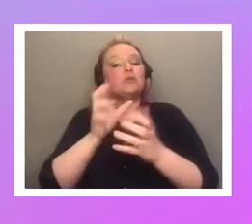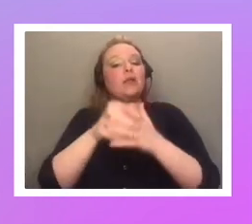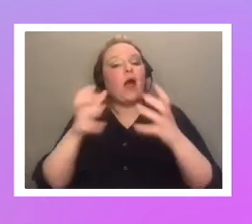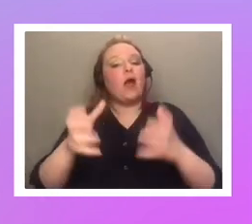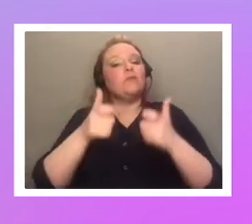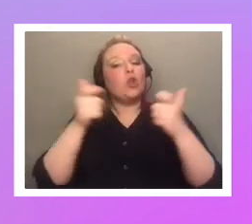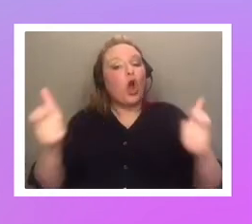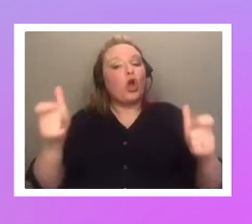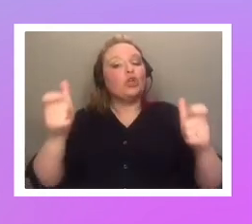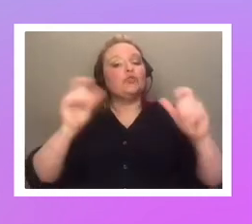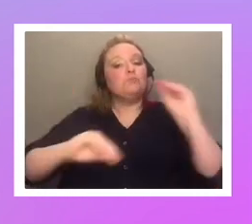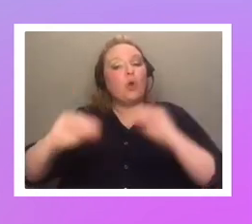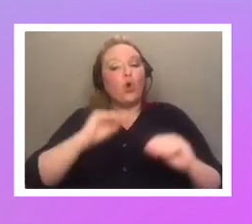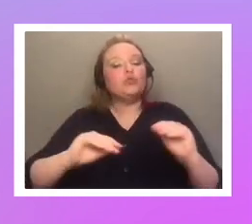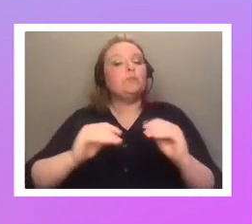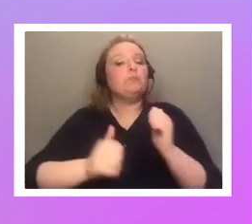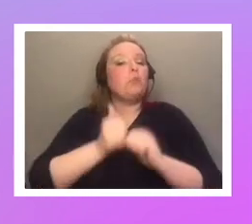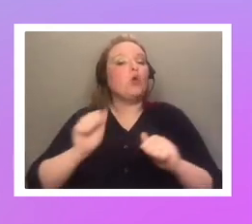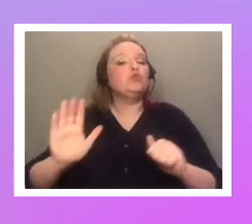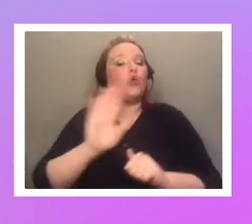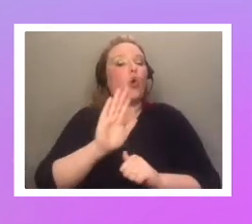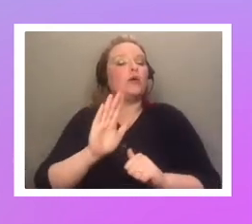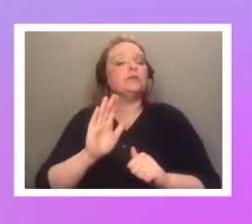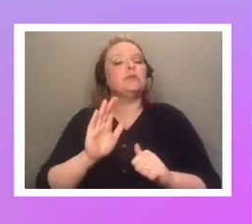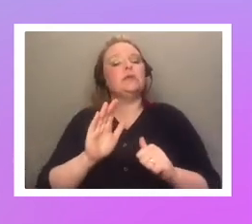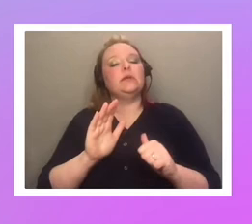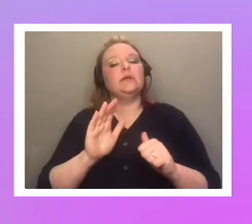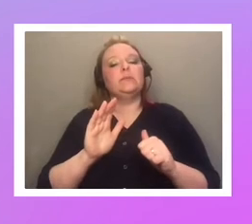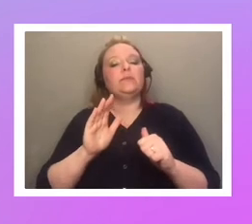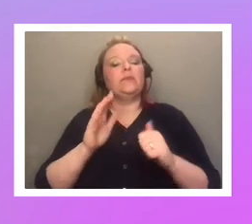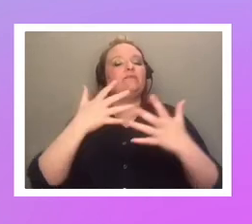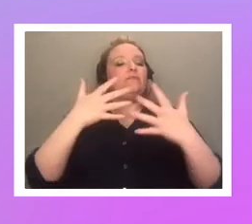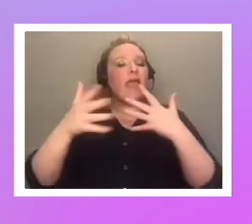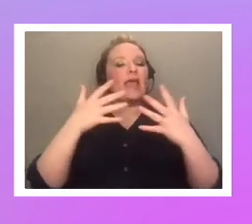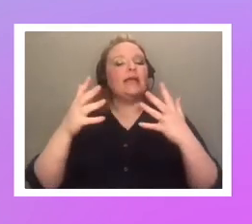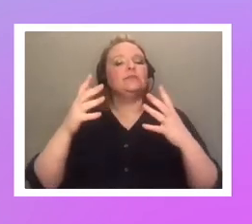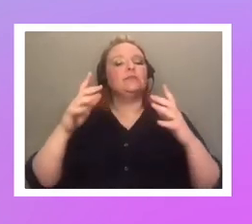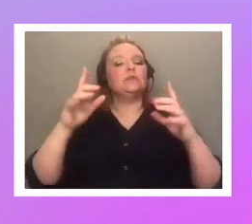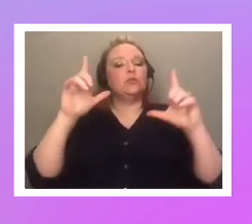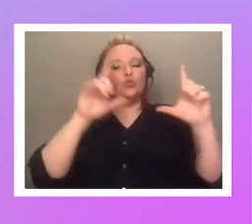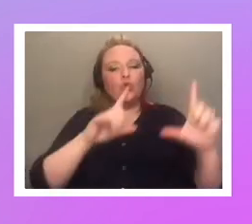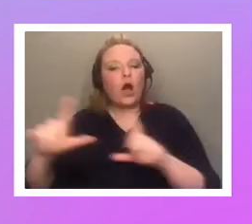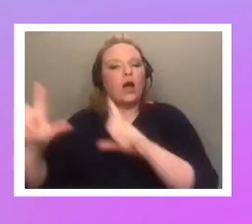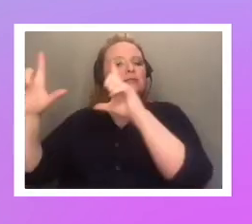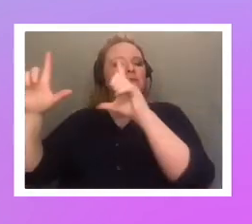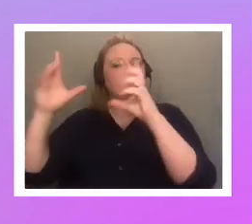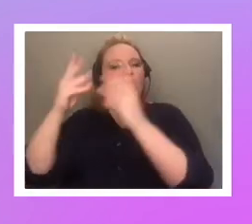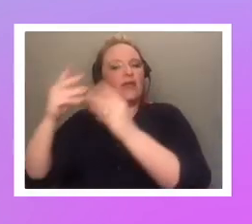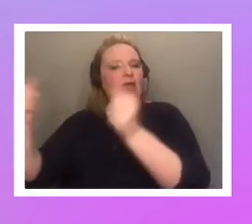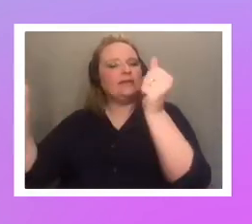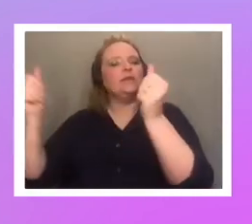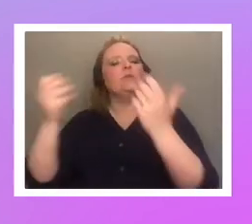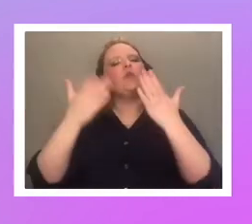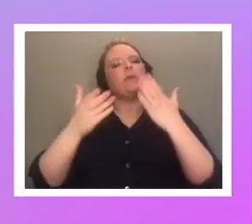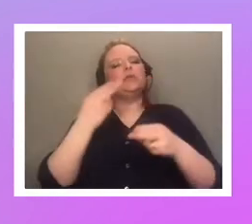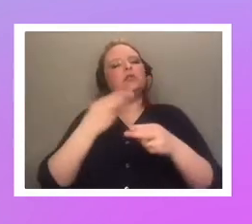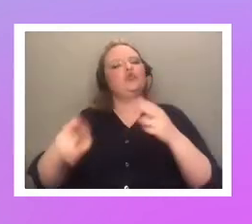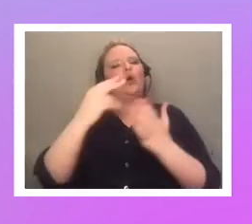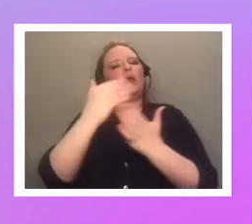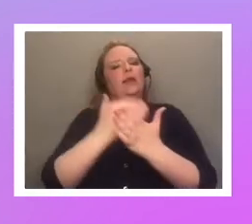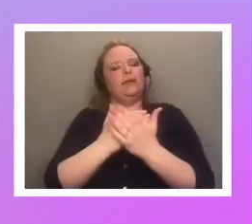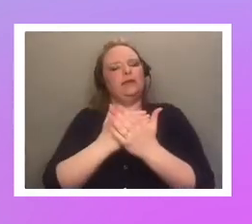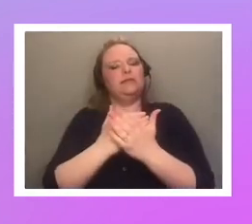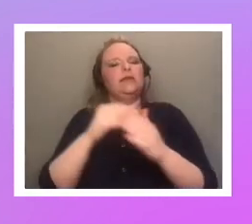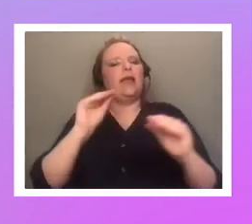motions and you mostly use things like opacity fades or crossfades, you probably have a very short list